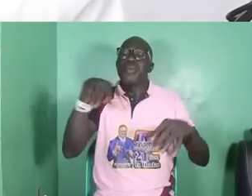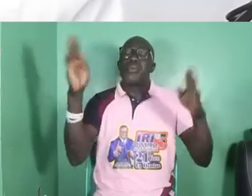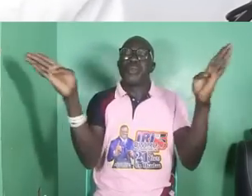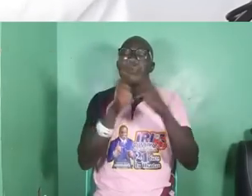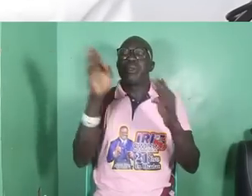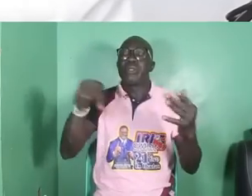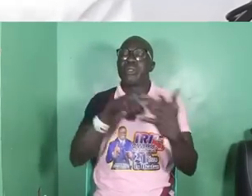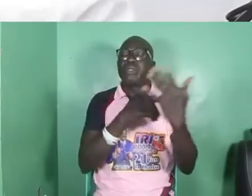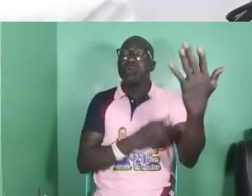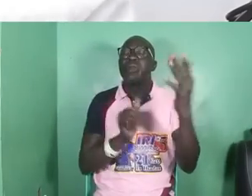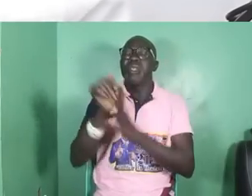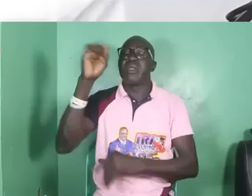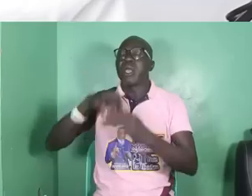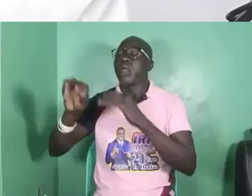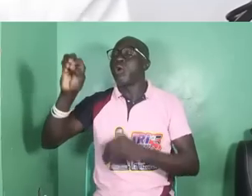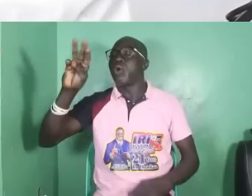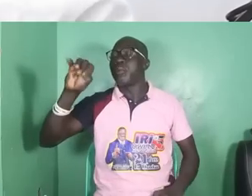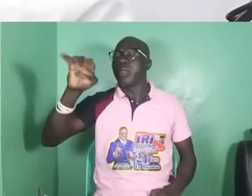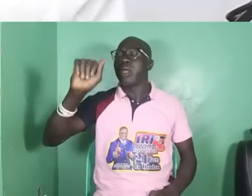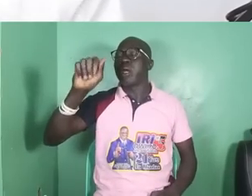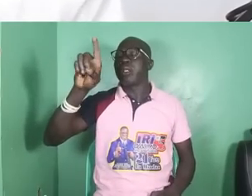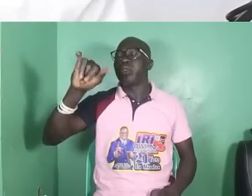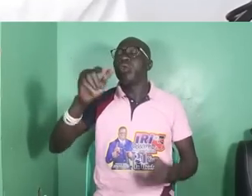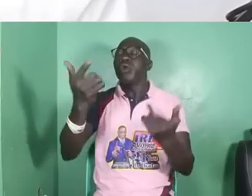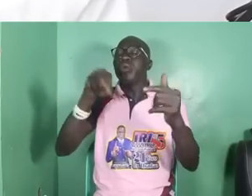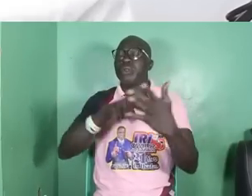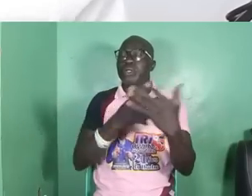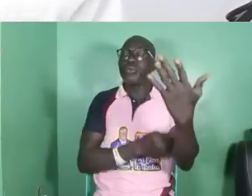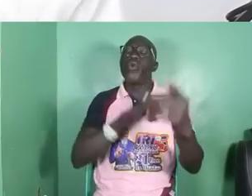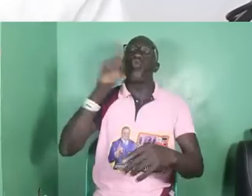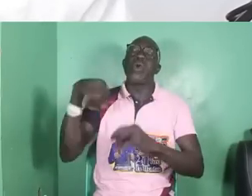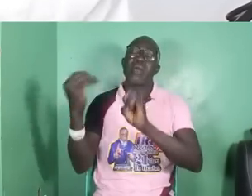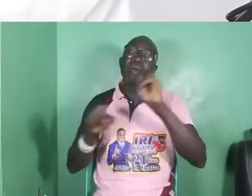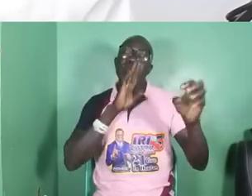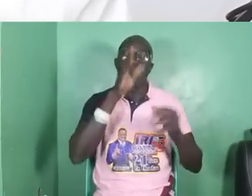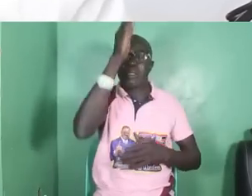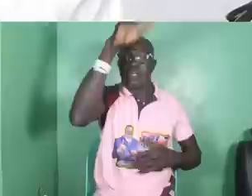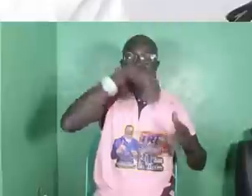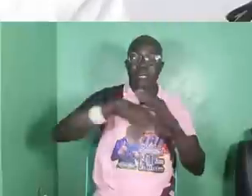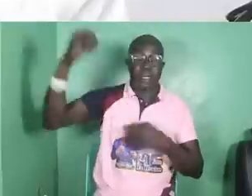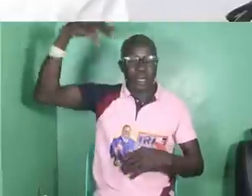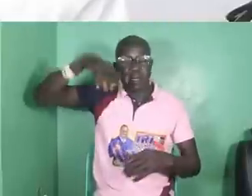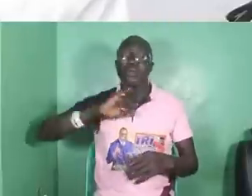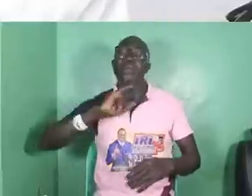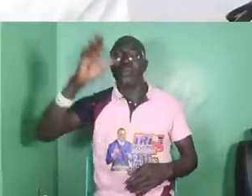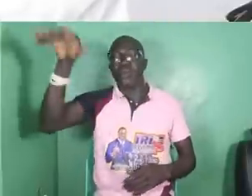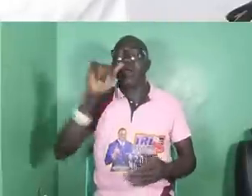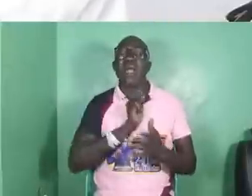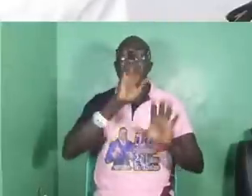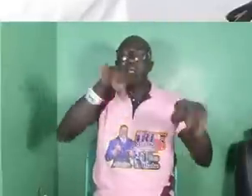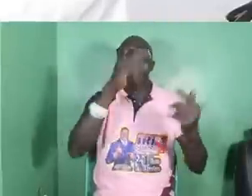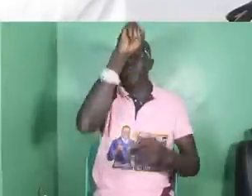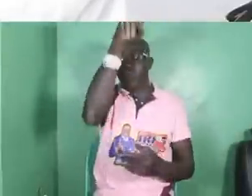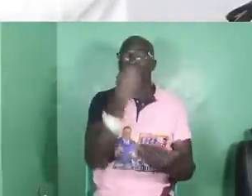us assemble this morning. Come this morning. So that is there. There is privilege.